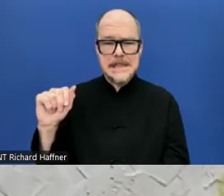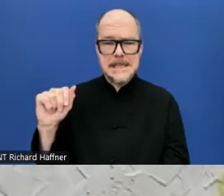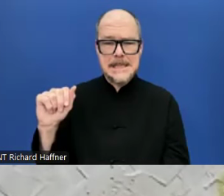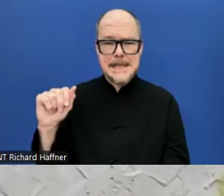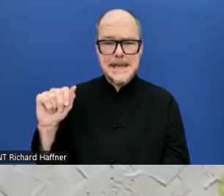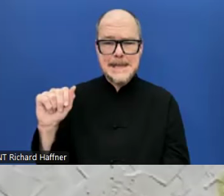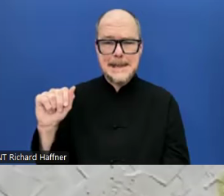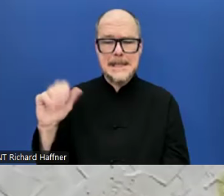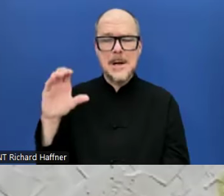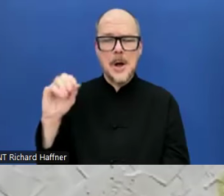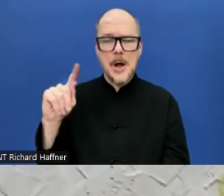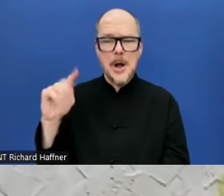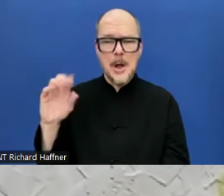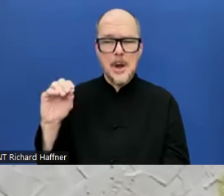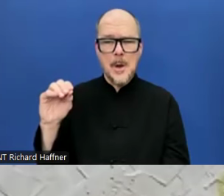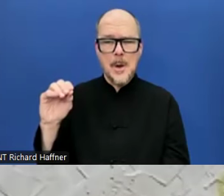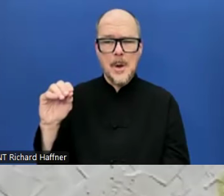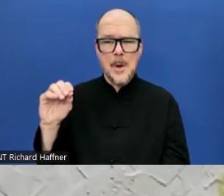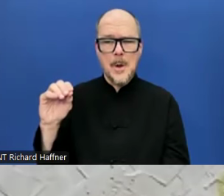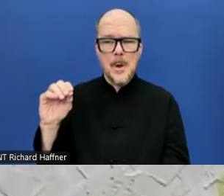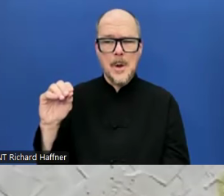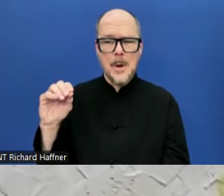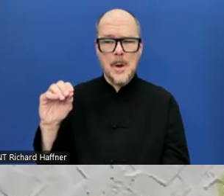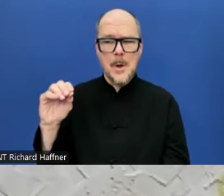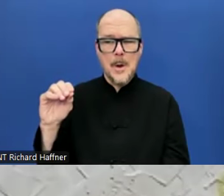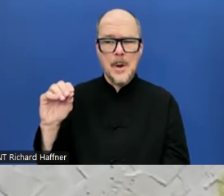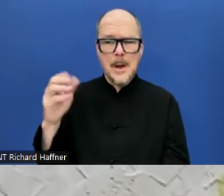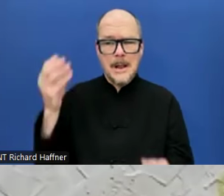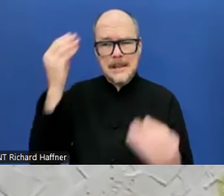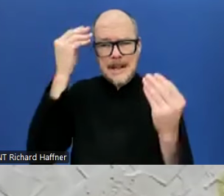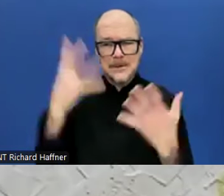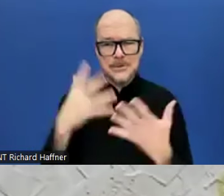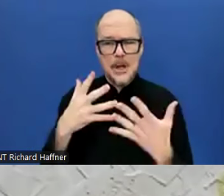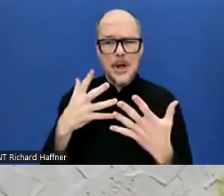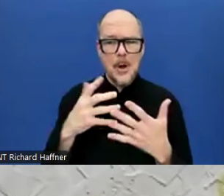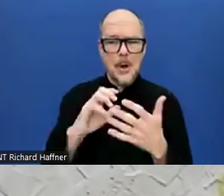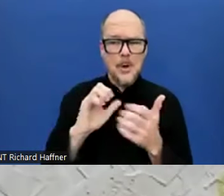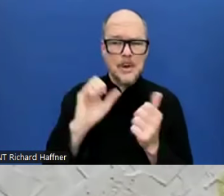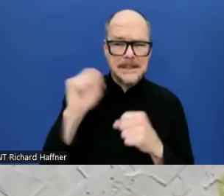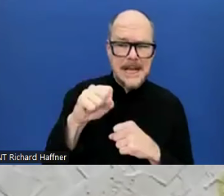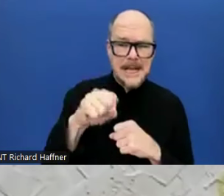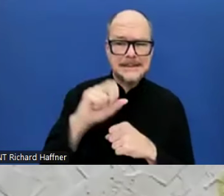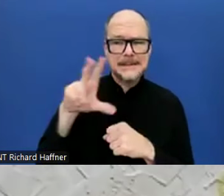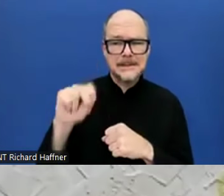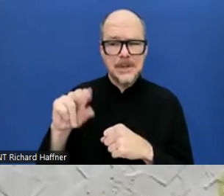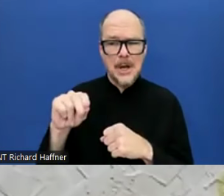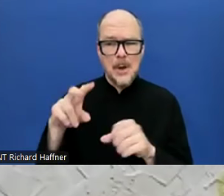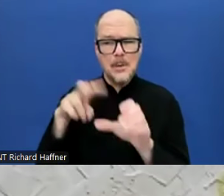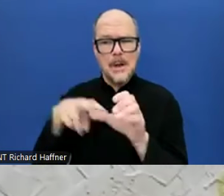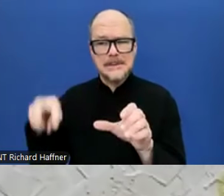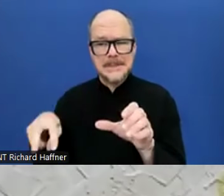And Otto, let us know, if you would, how you vote. Yes, no, or abstain.